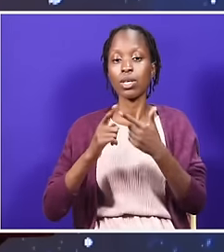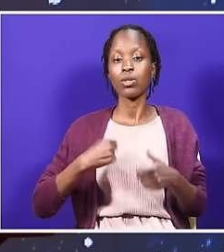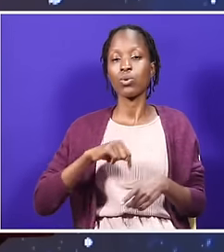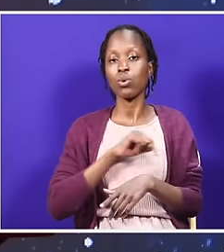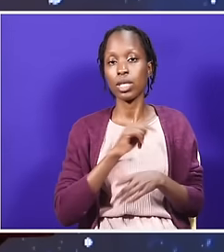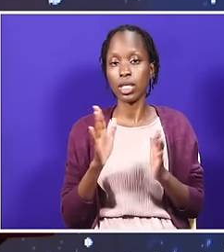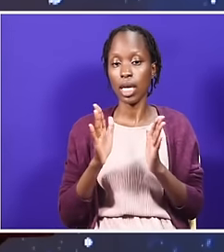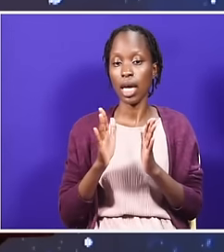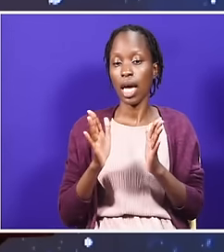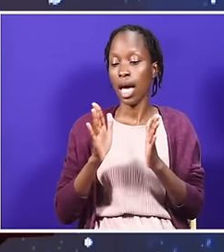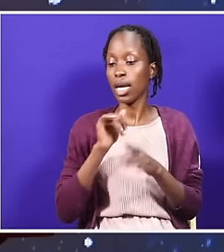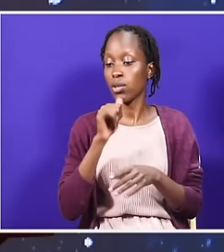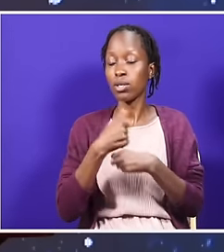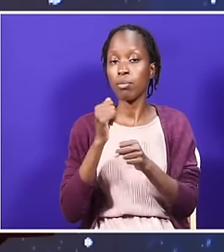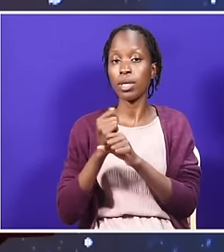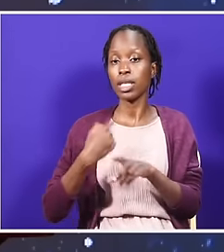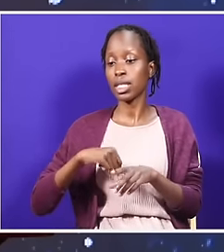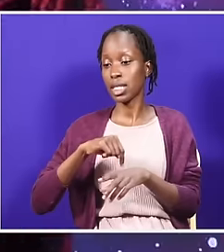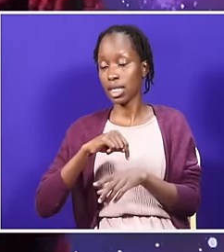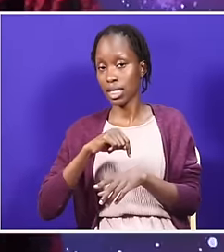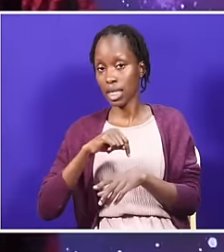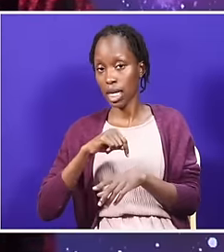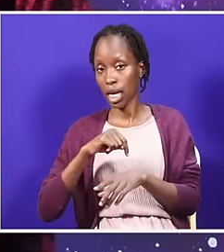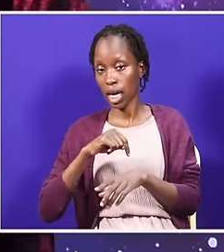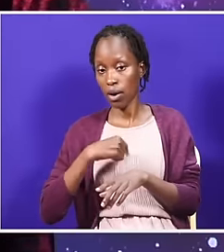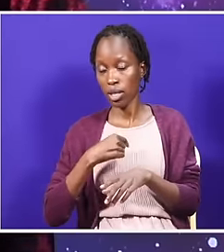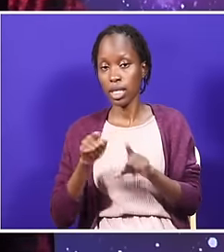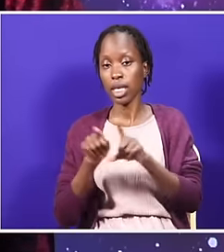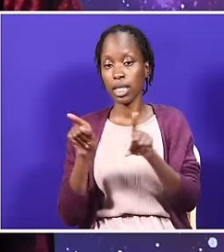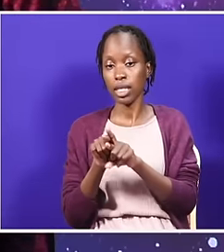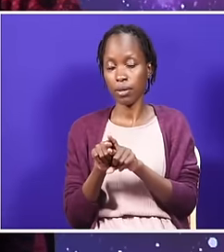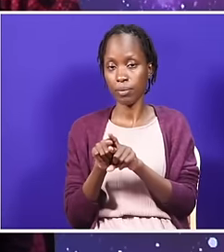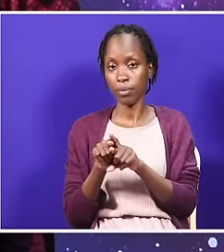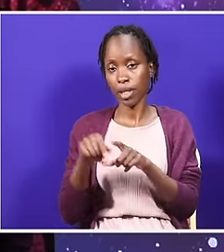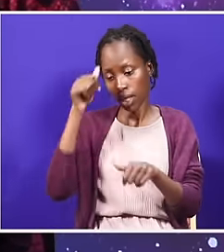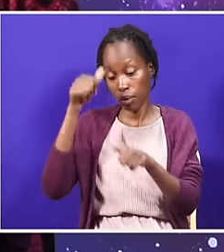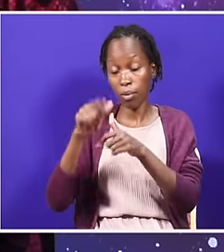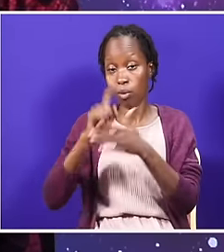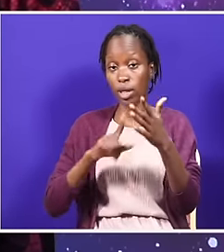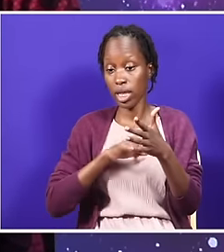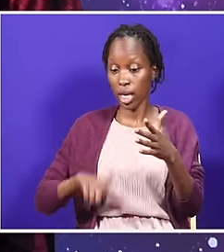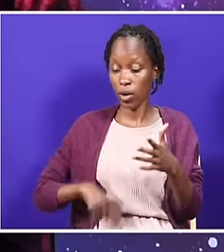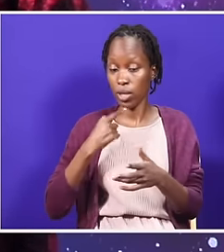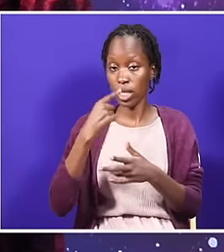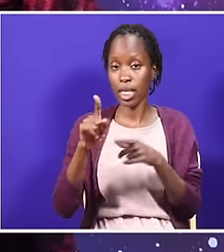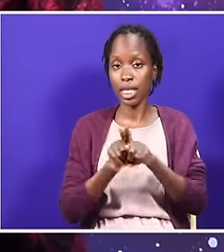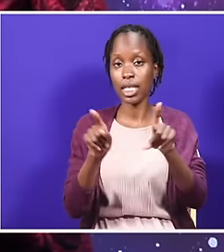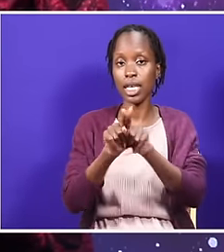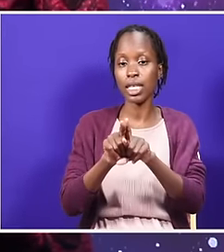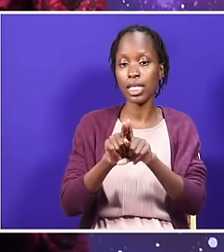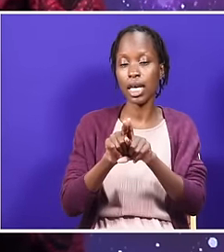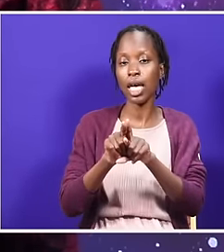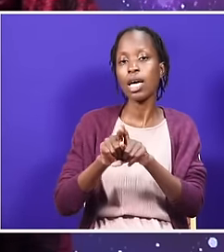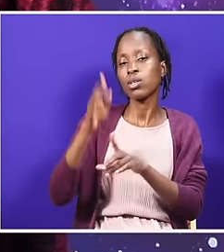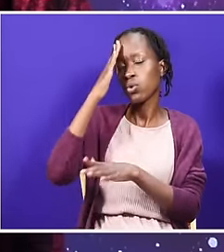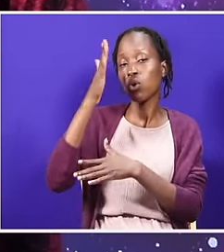but not make it our identity, to ground ourselves by remembering the last thing God said and find out His opinion